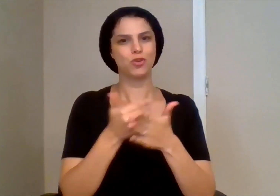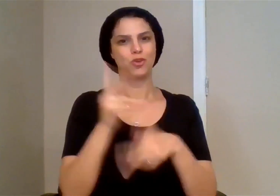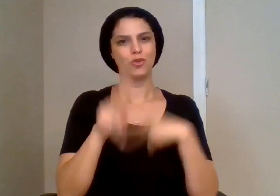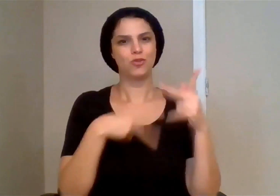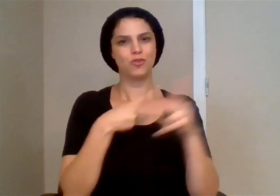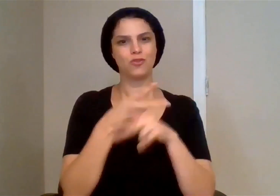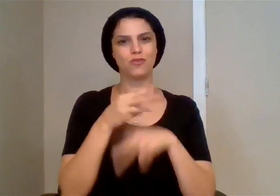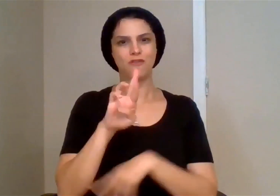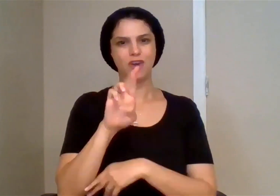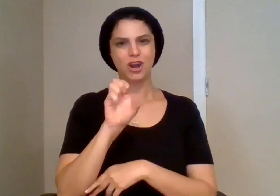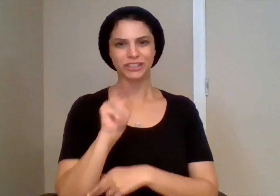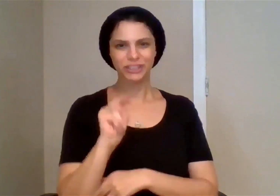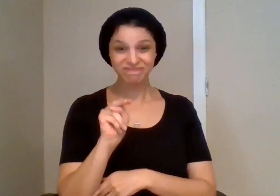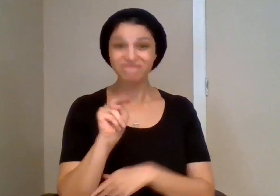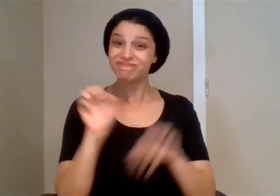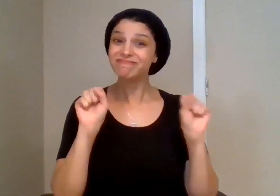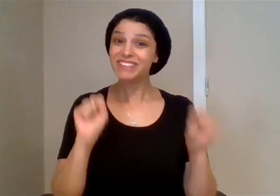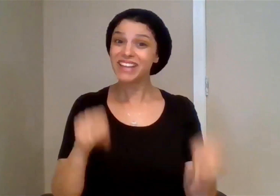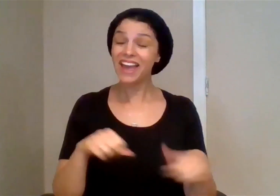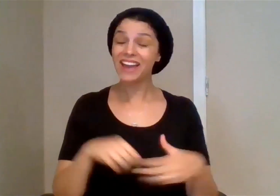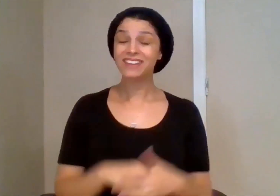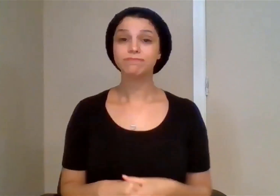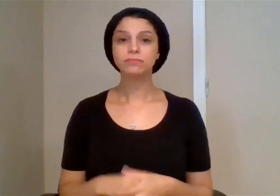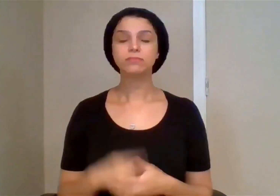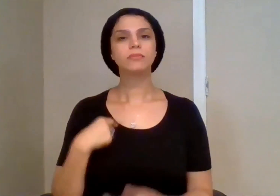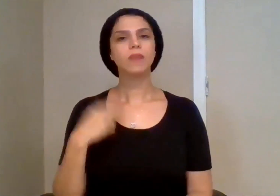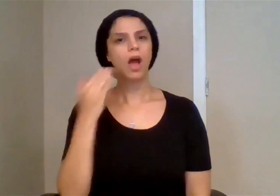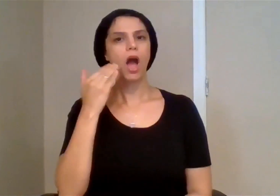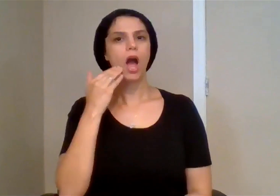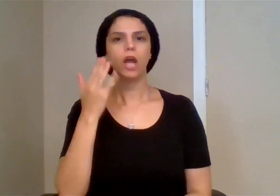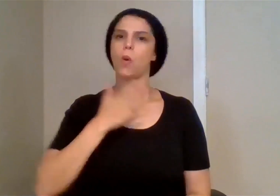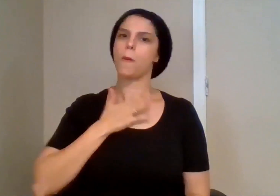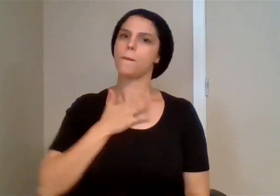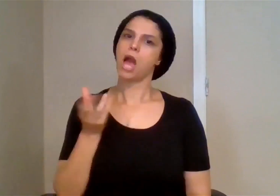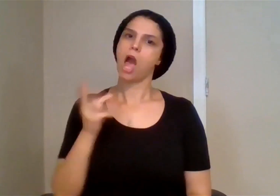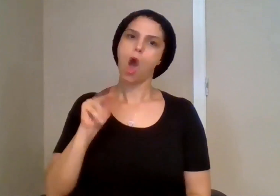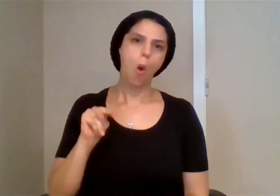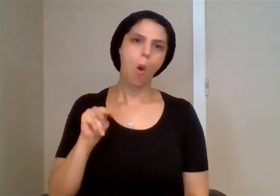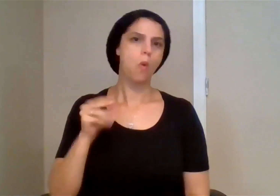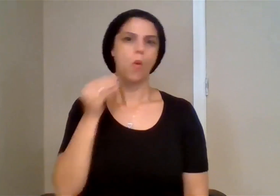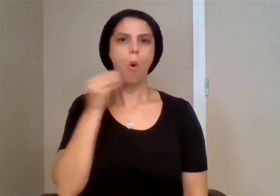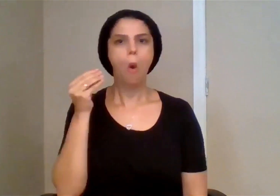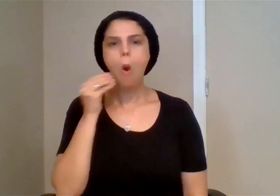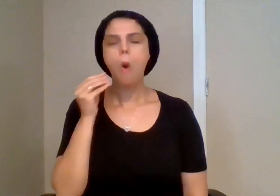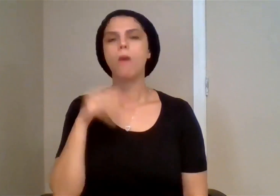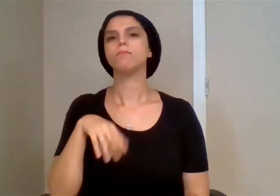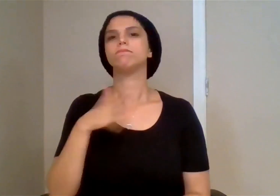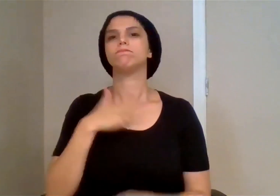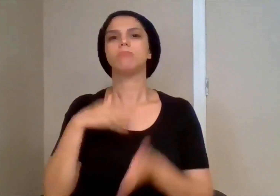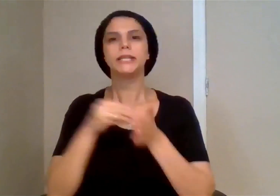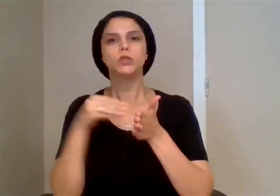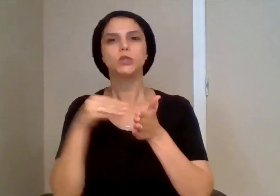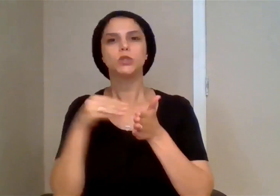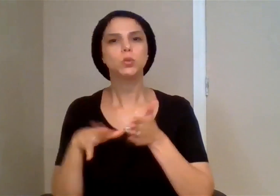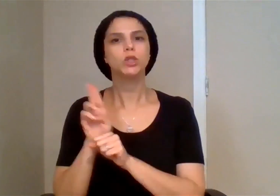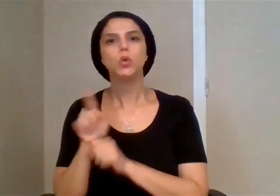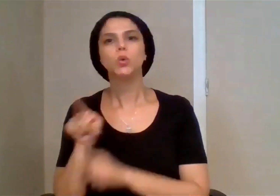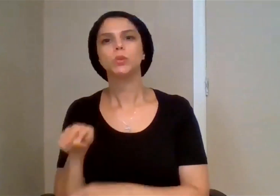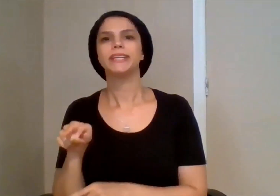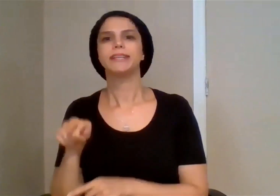existence. That's always a possibility. I know one of the Chromebooks my own children was using in the spring. That was the